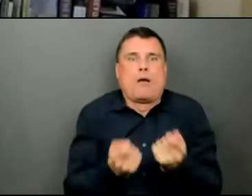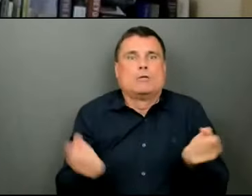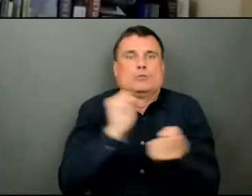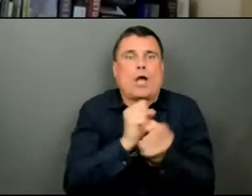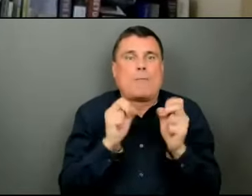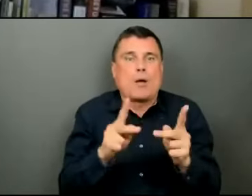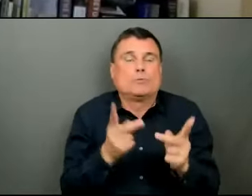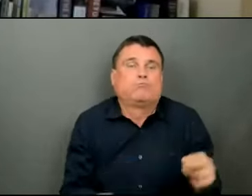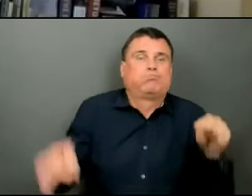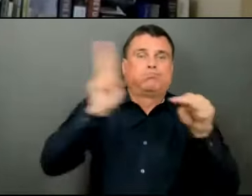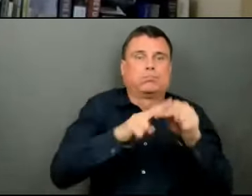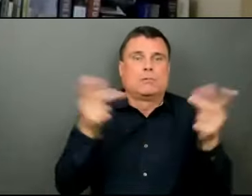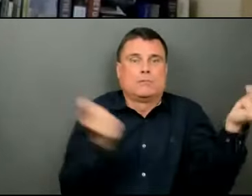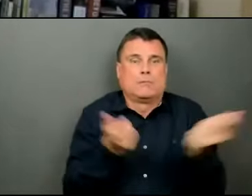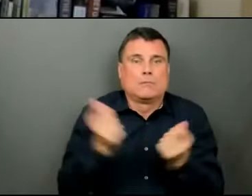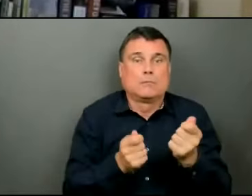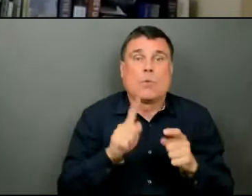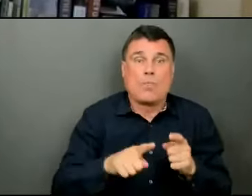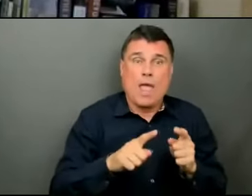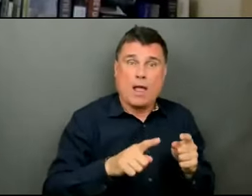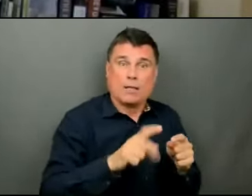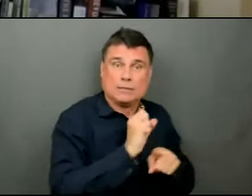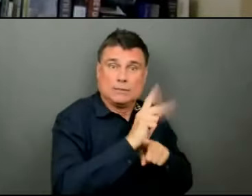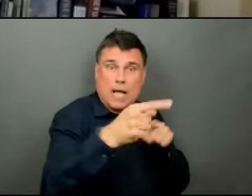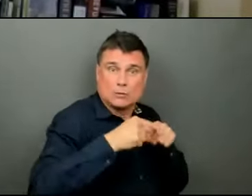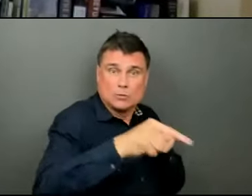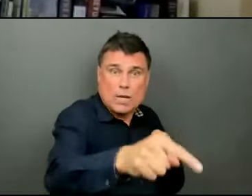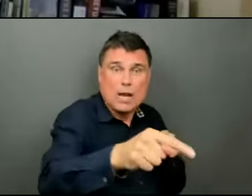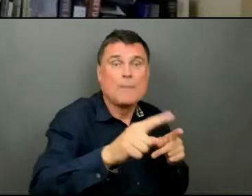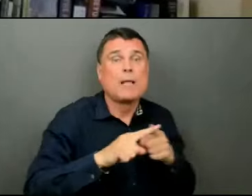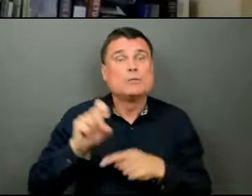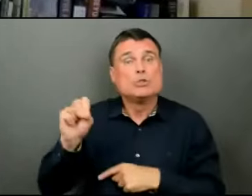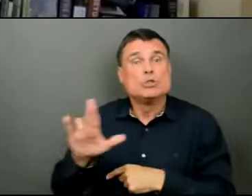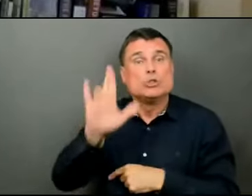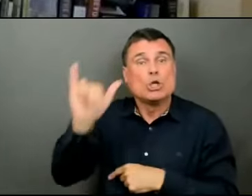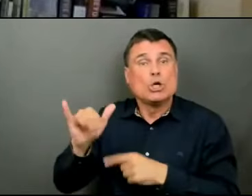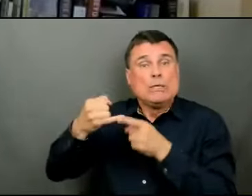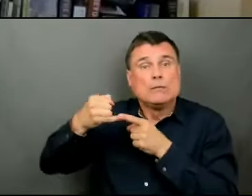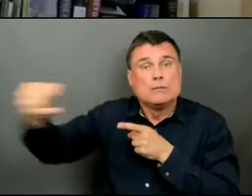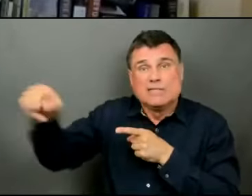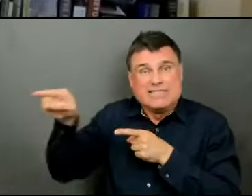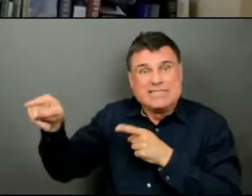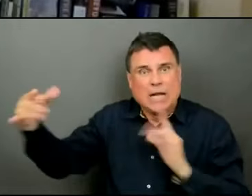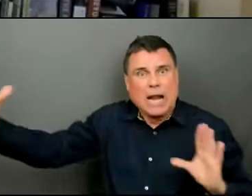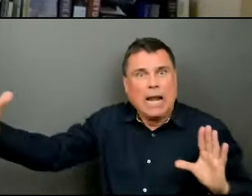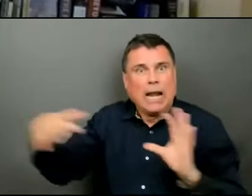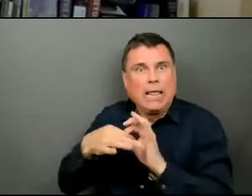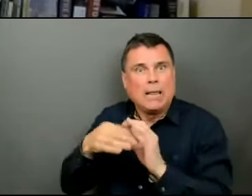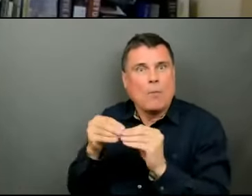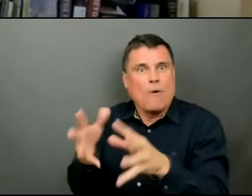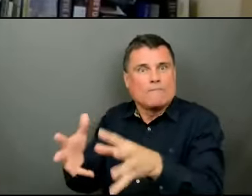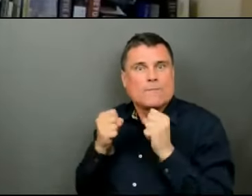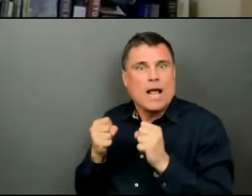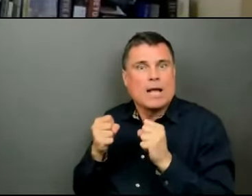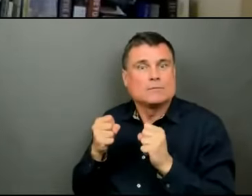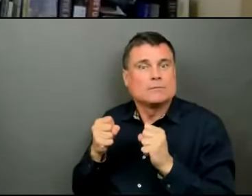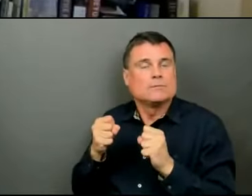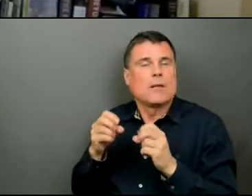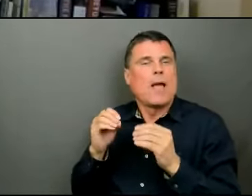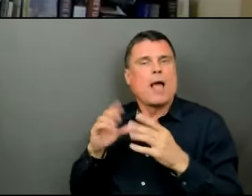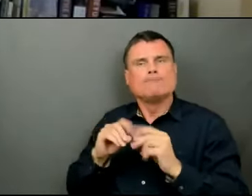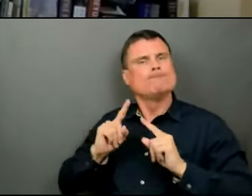to Surrey line, you can begin to see how our entire region can be connected by fast, reliable, and affordable rapid